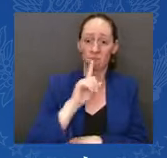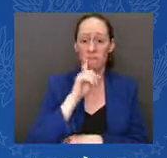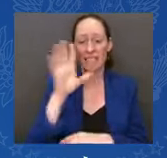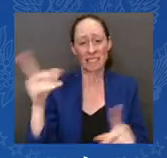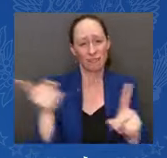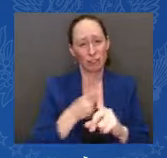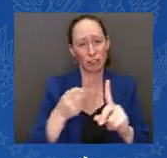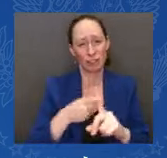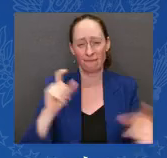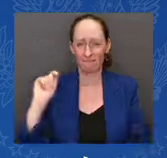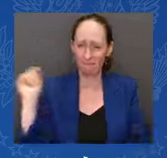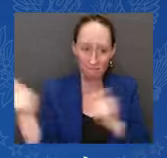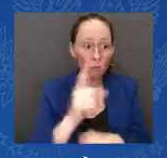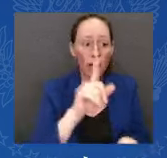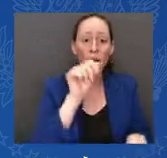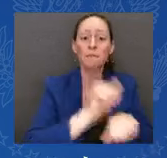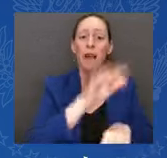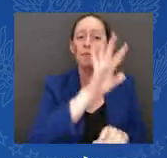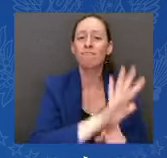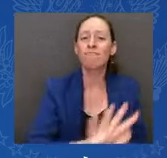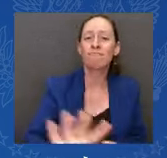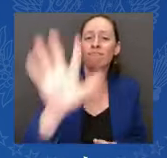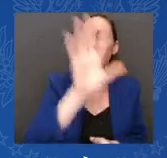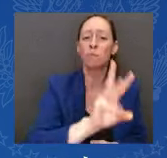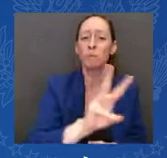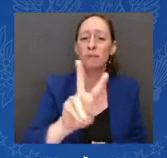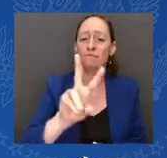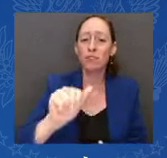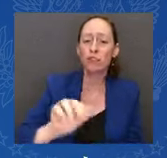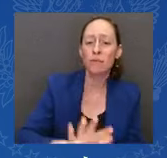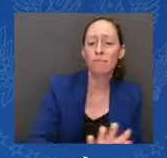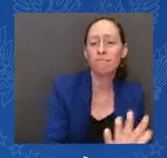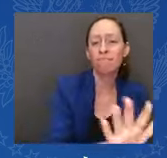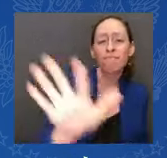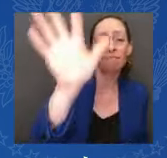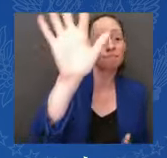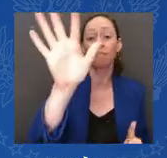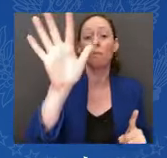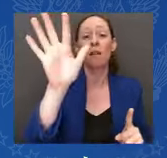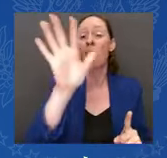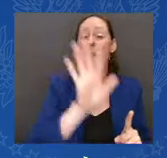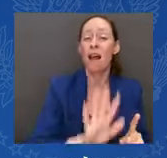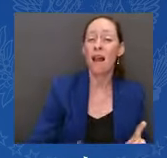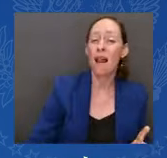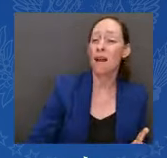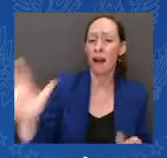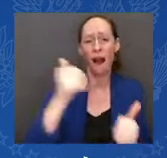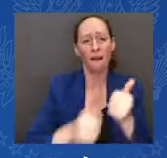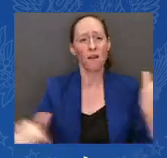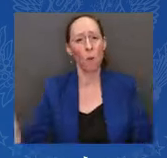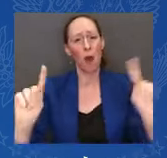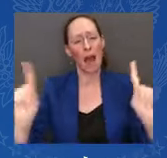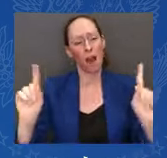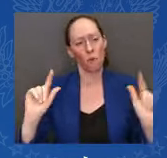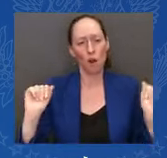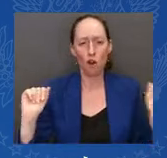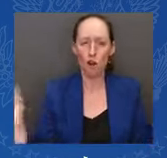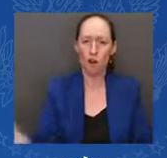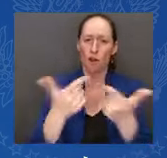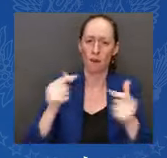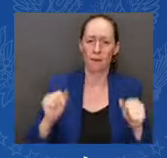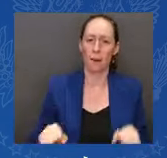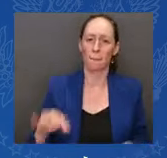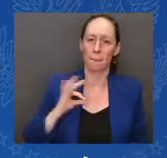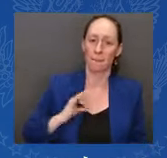will. Today, I'm directing the Department of Education to analyze what practices help build a